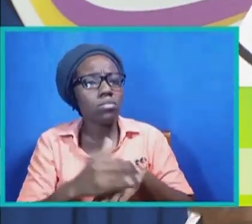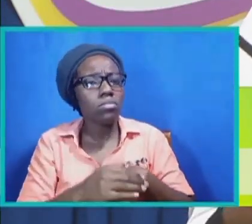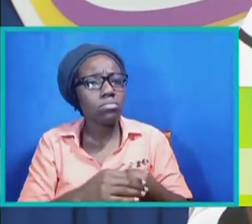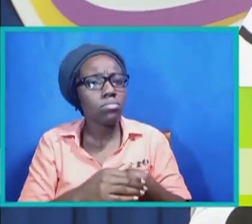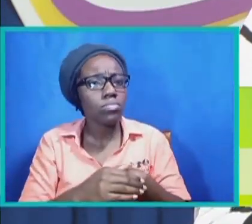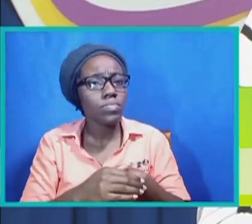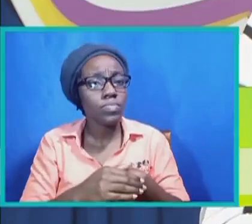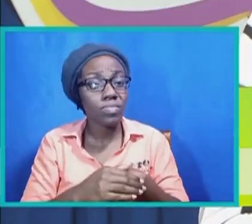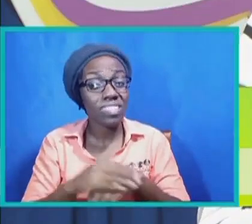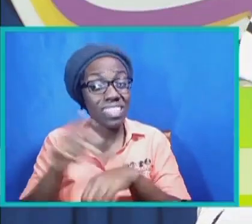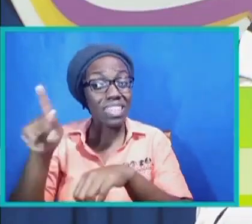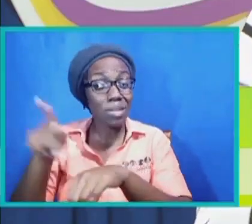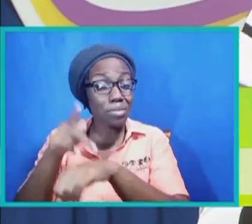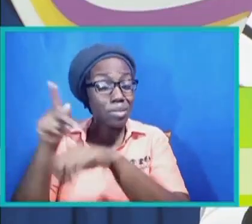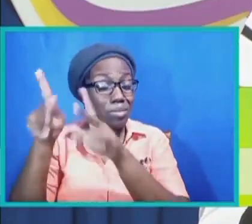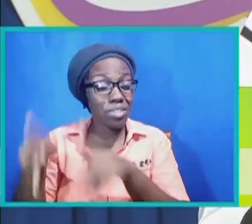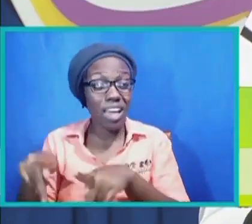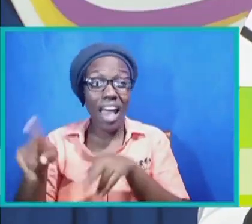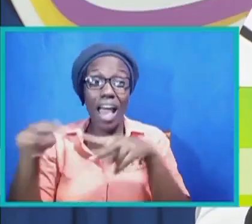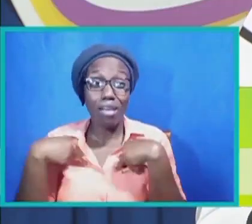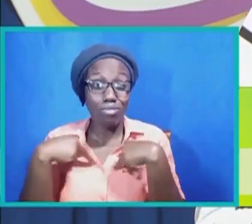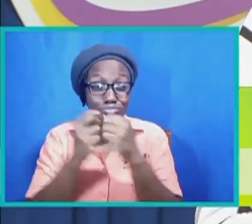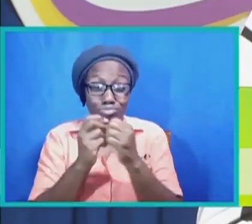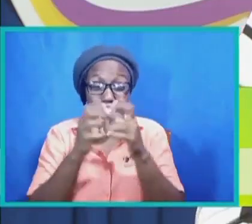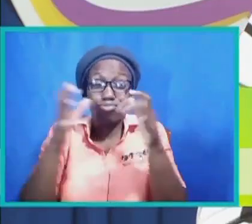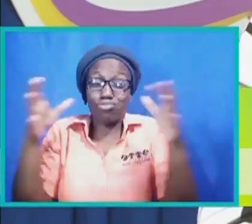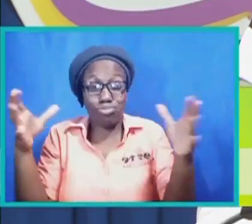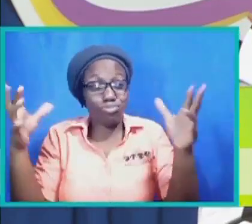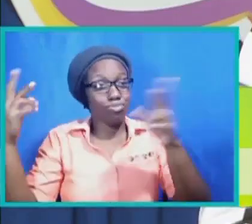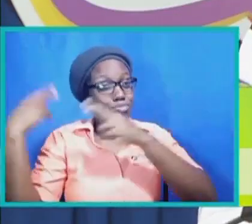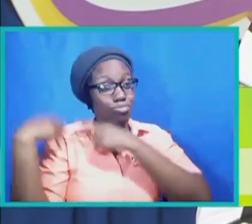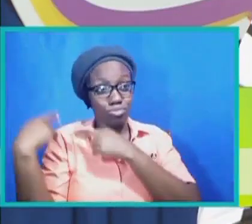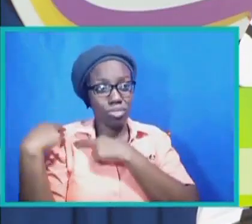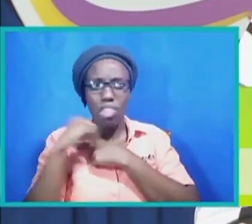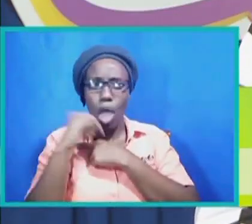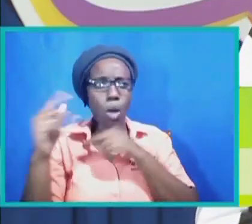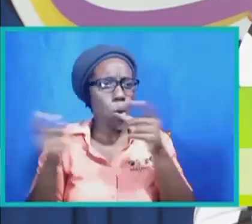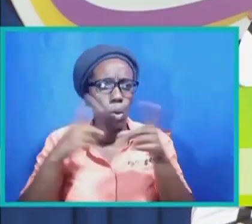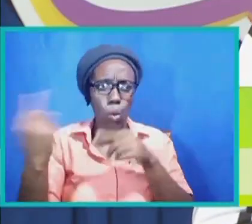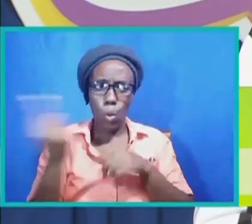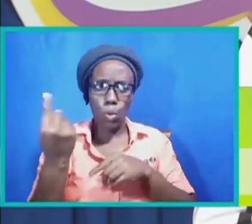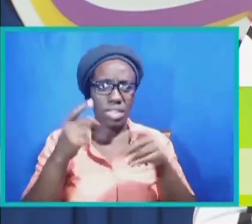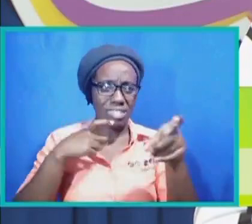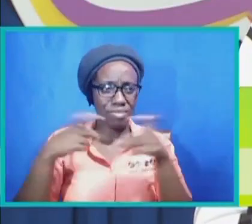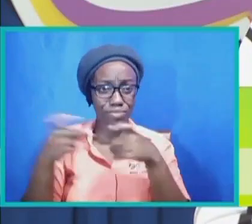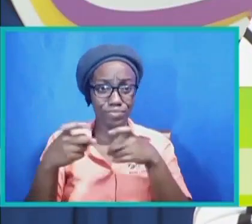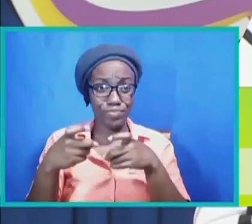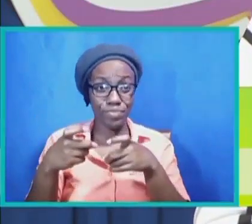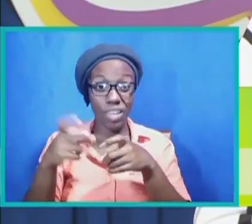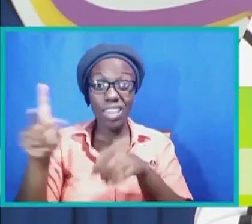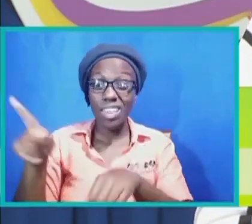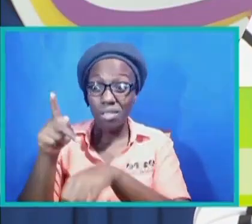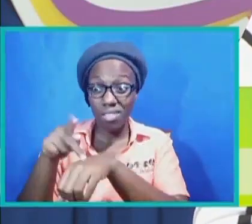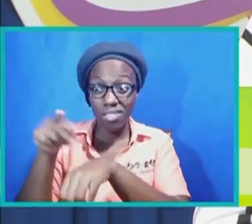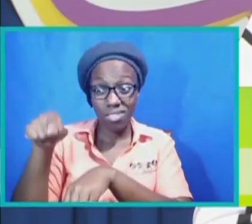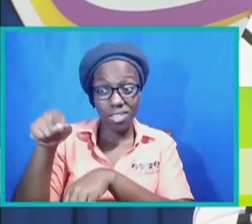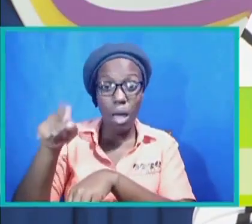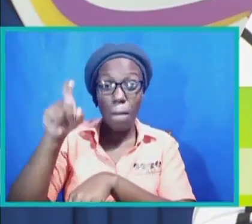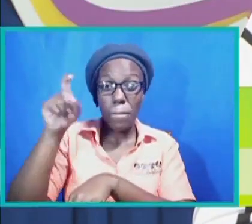has a huge range of responsibility, not just the managerial and administrative. The principal, in my view, should be first and foremost an academic